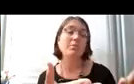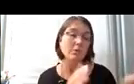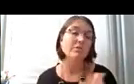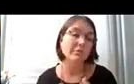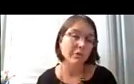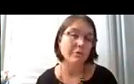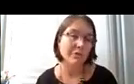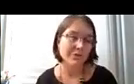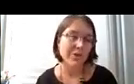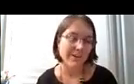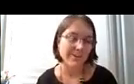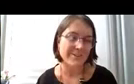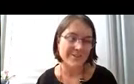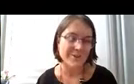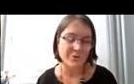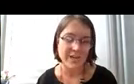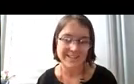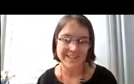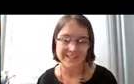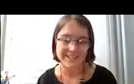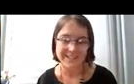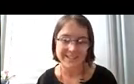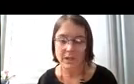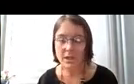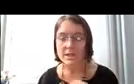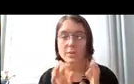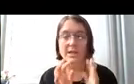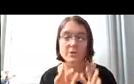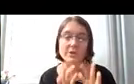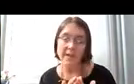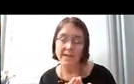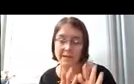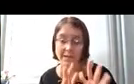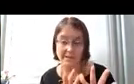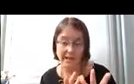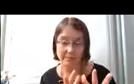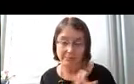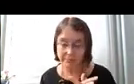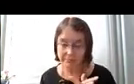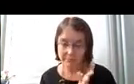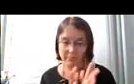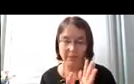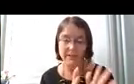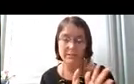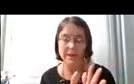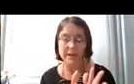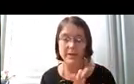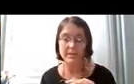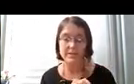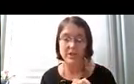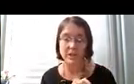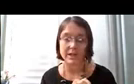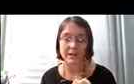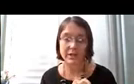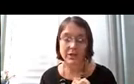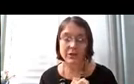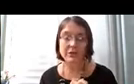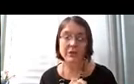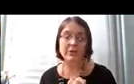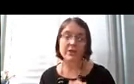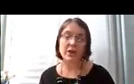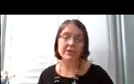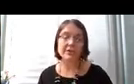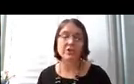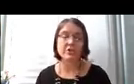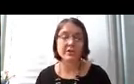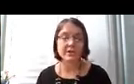you probably want to focus on the health and social care sector. So in this game, in pairs or individually,